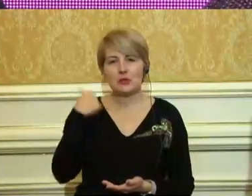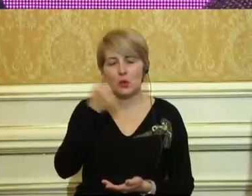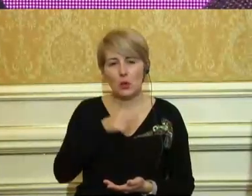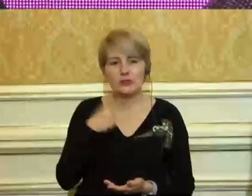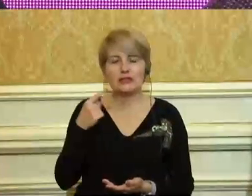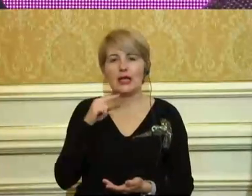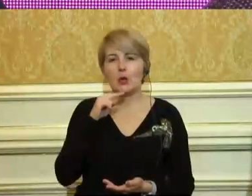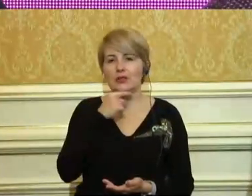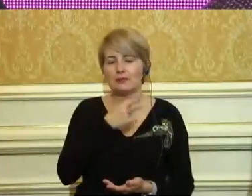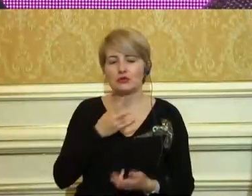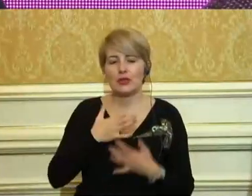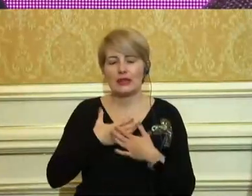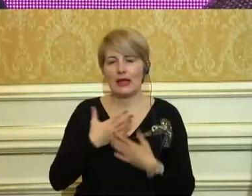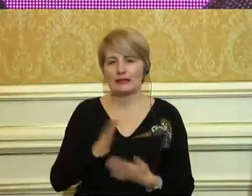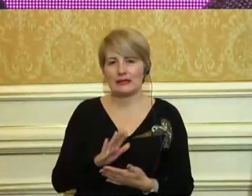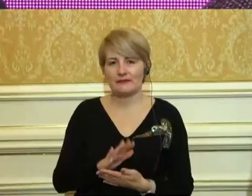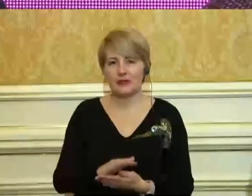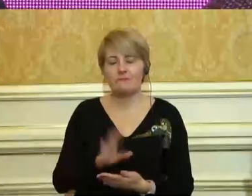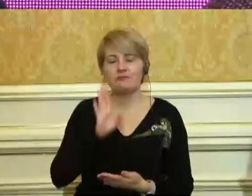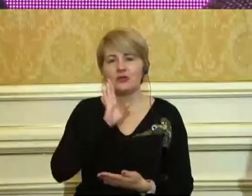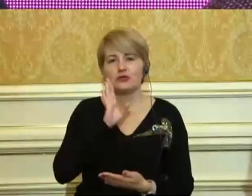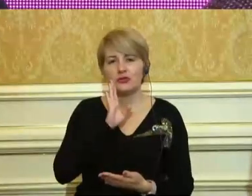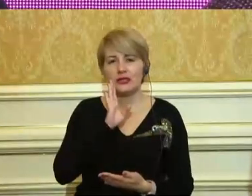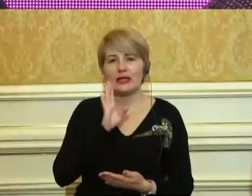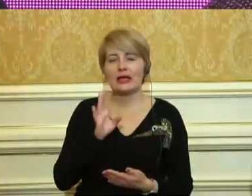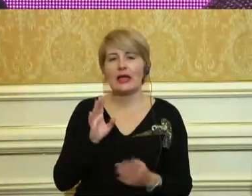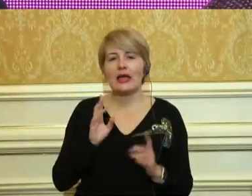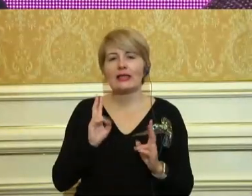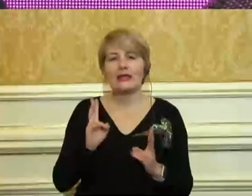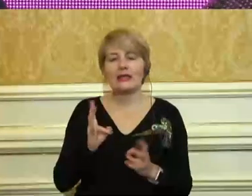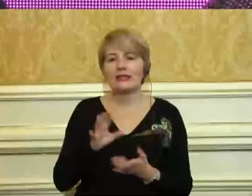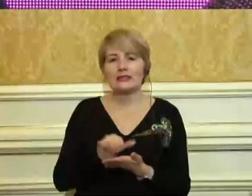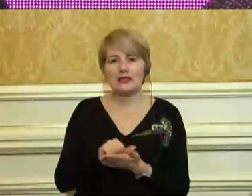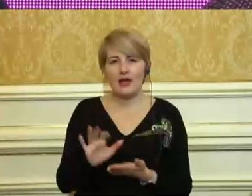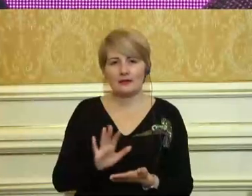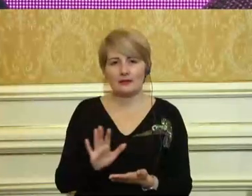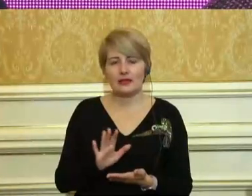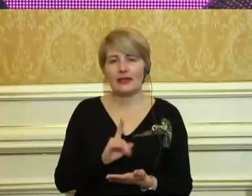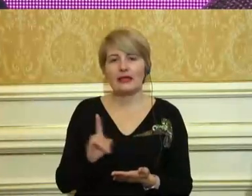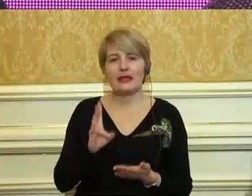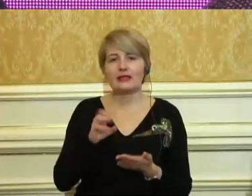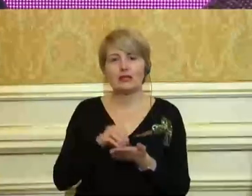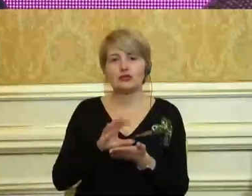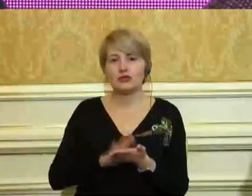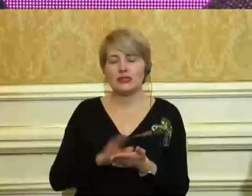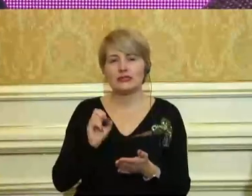50 years, they are economically inactive. Those who are not